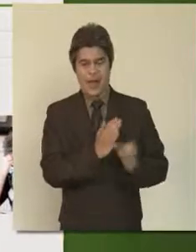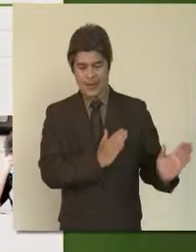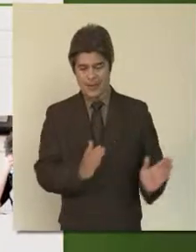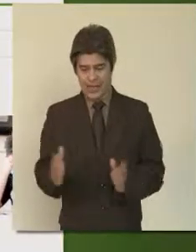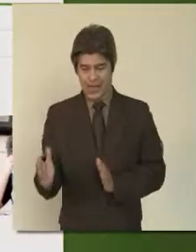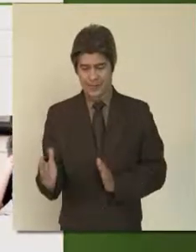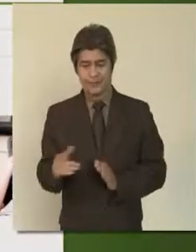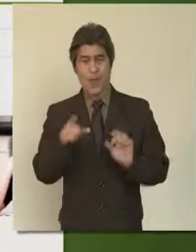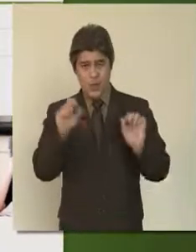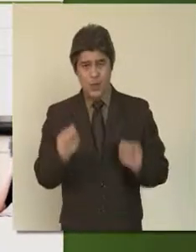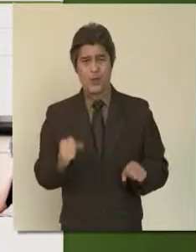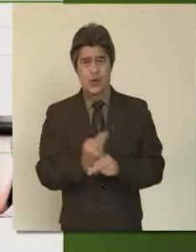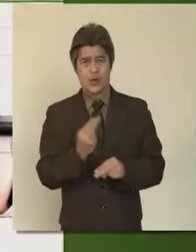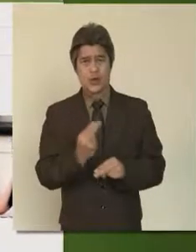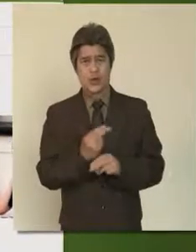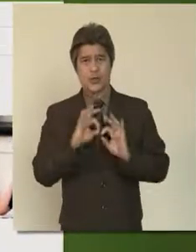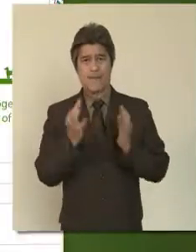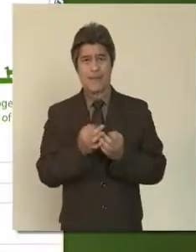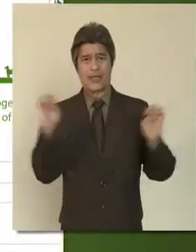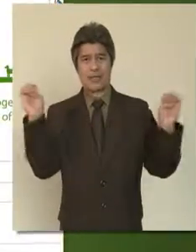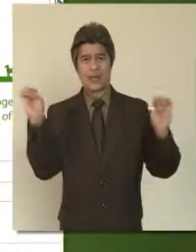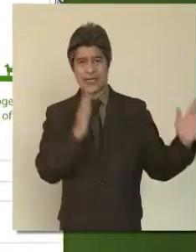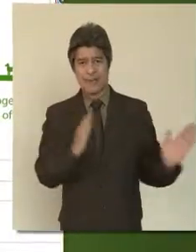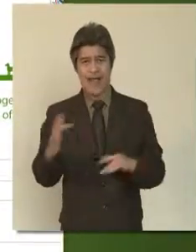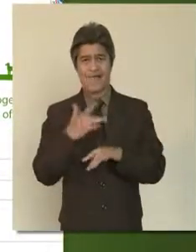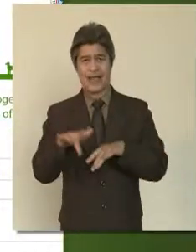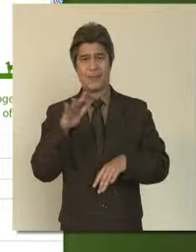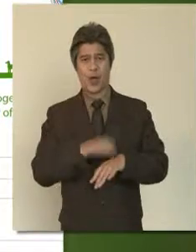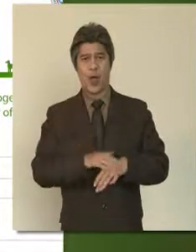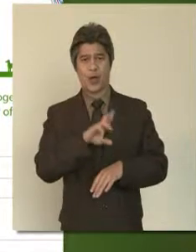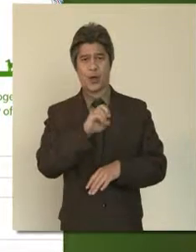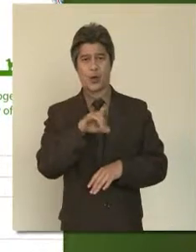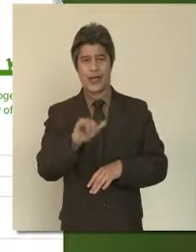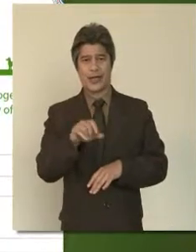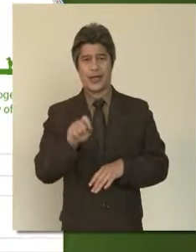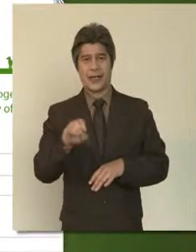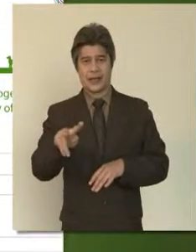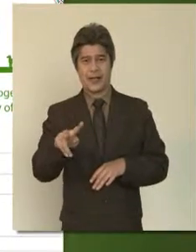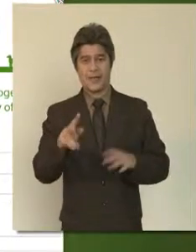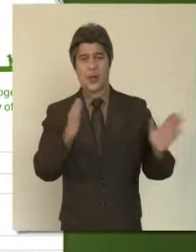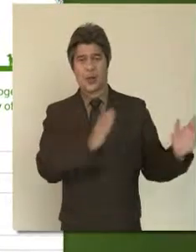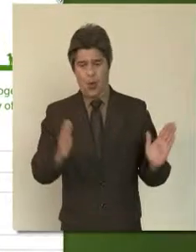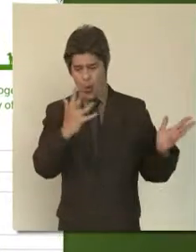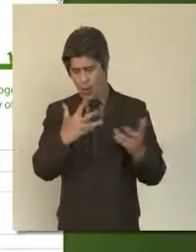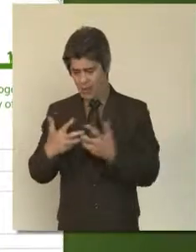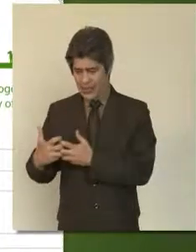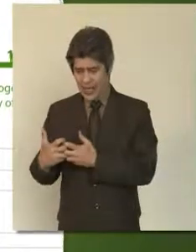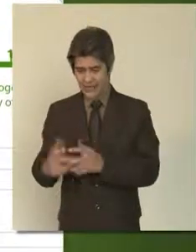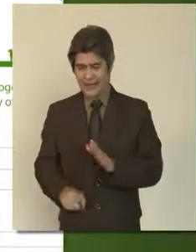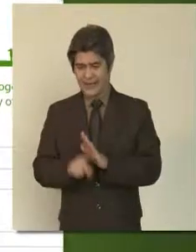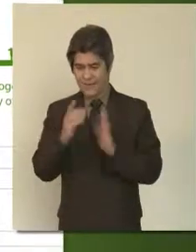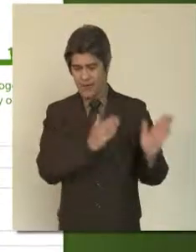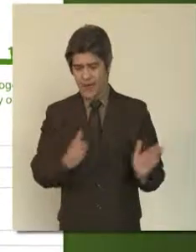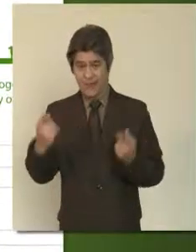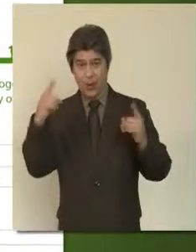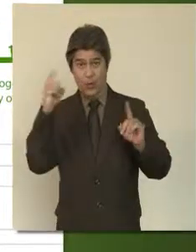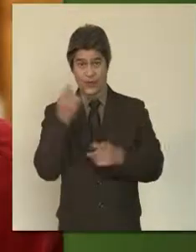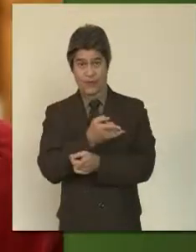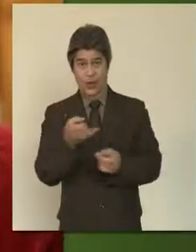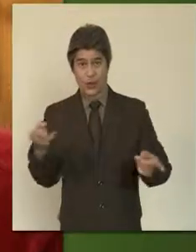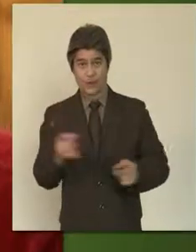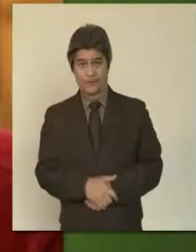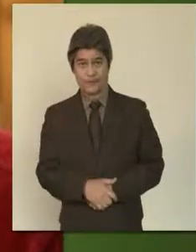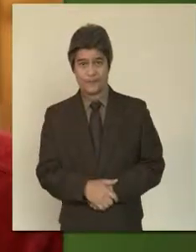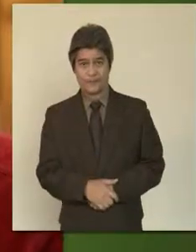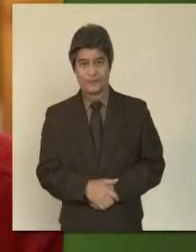Then, make a plan. You can use the Family Emergency Plan available on Ready.gov to organize and help you develop a plan that works for you.